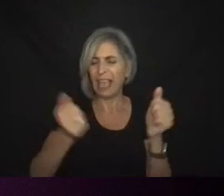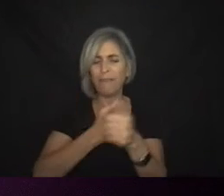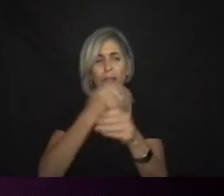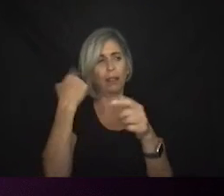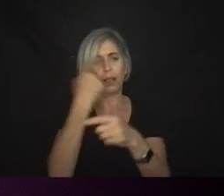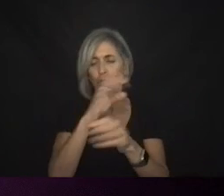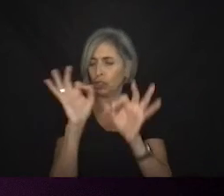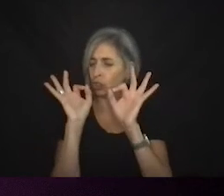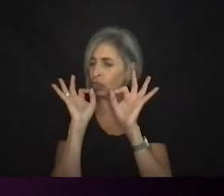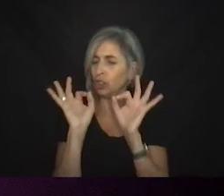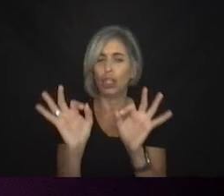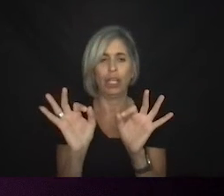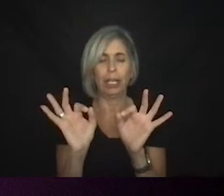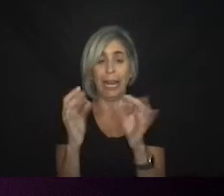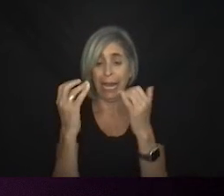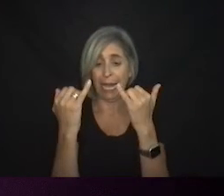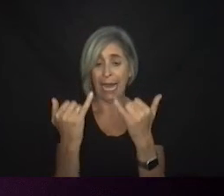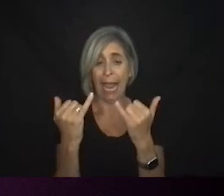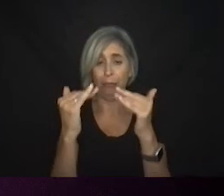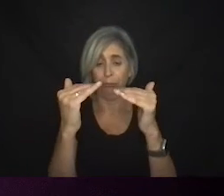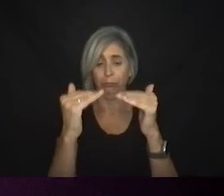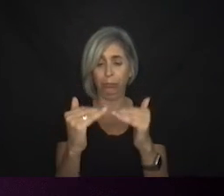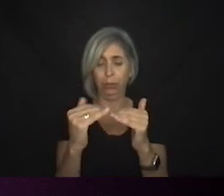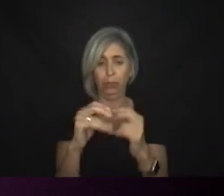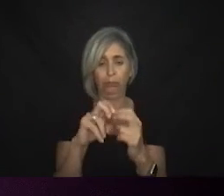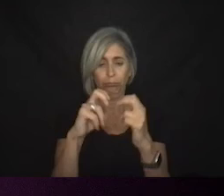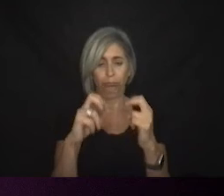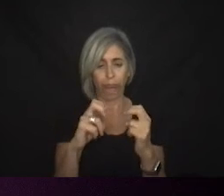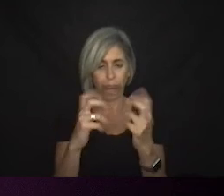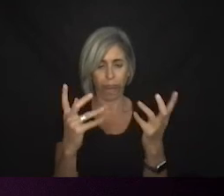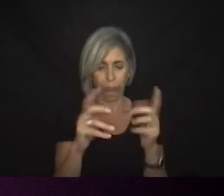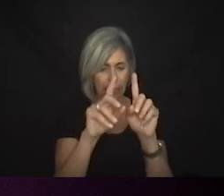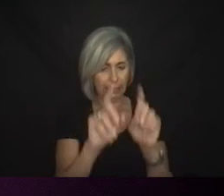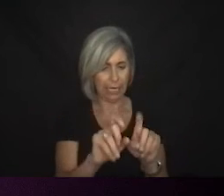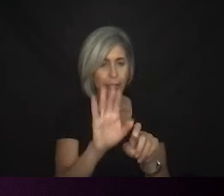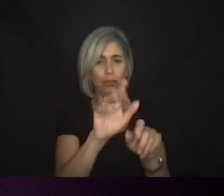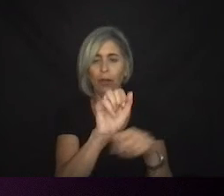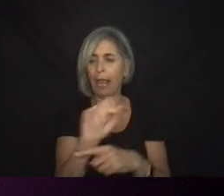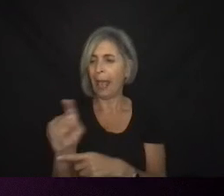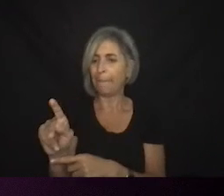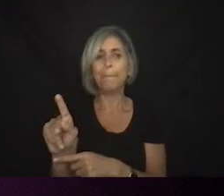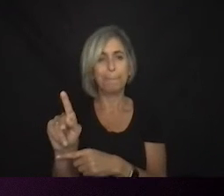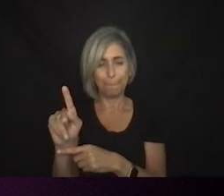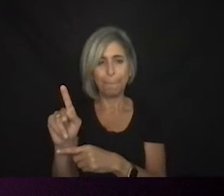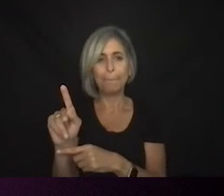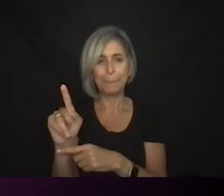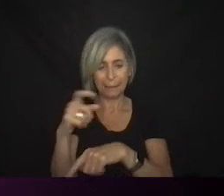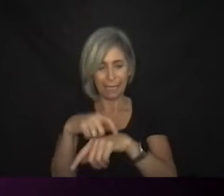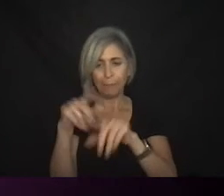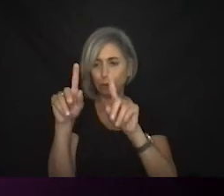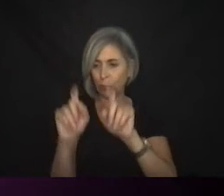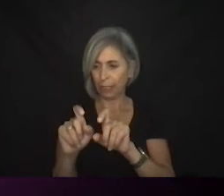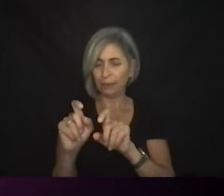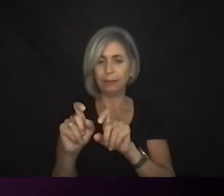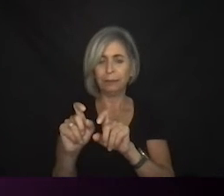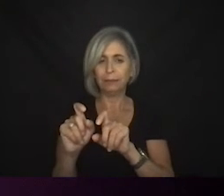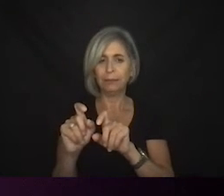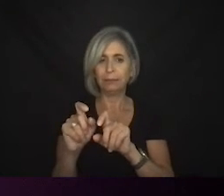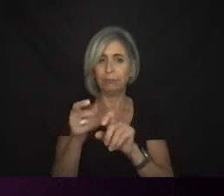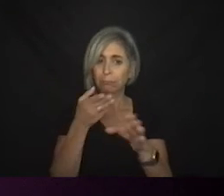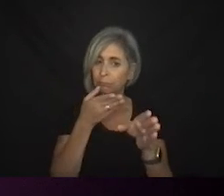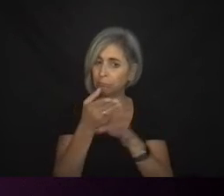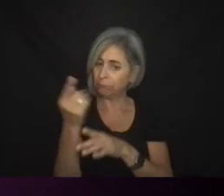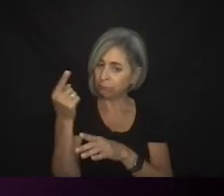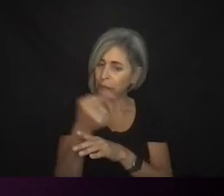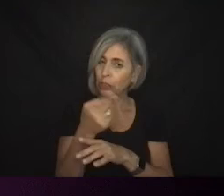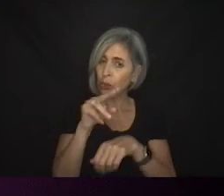looking good. So now you have to actually sit down and start testing your app. And the main things